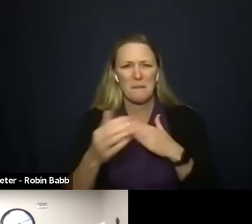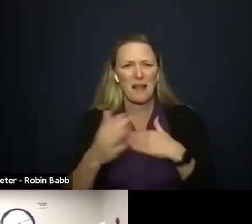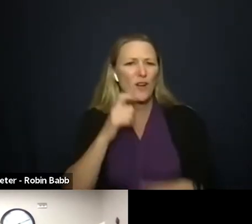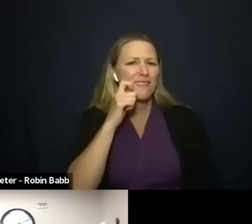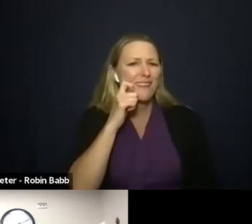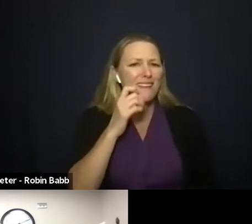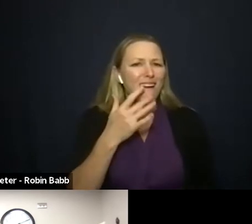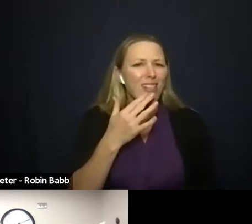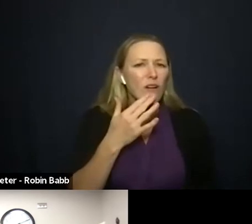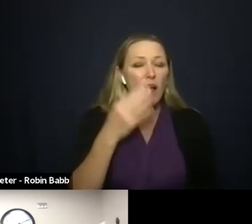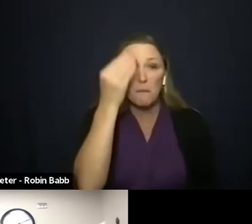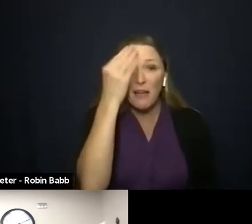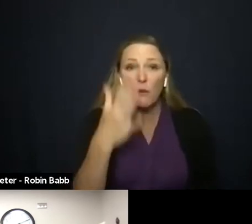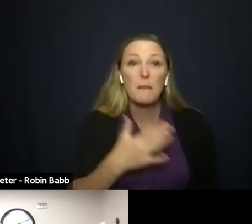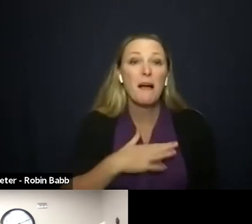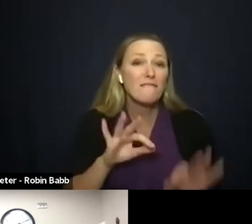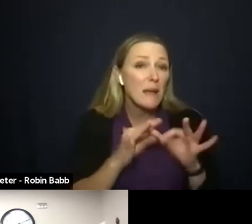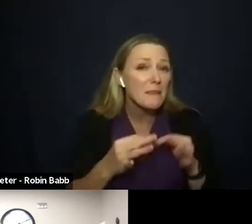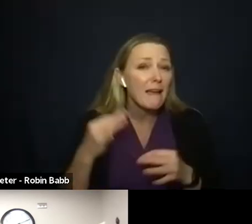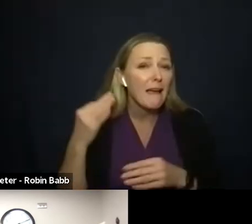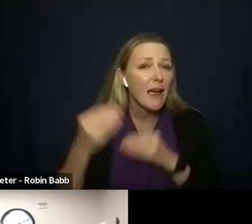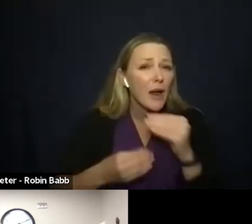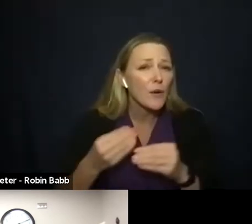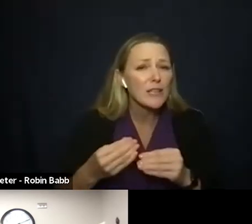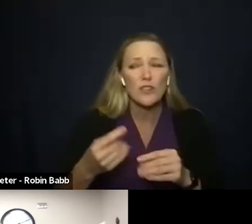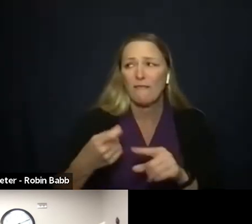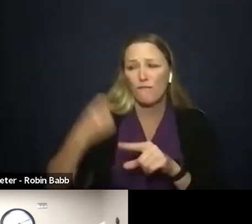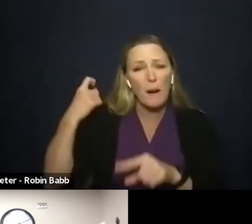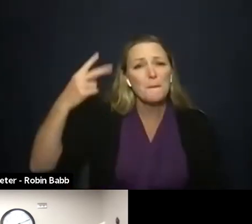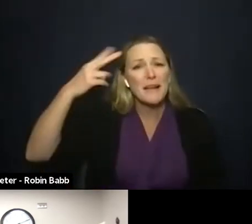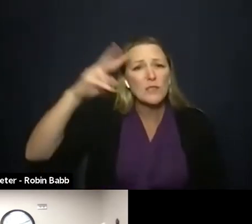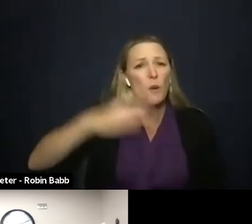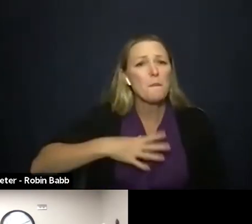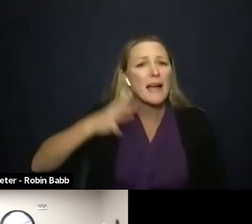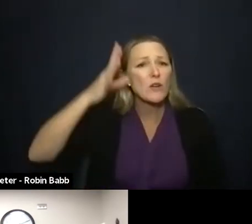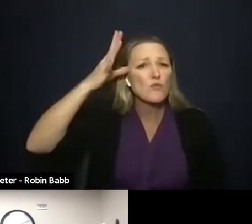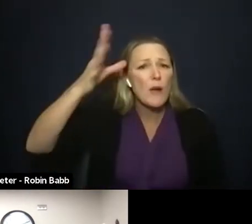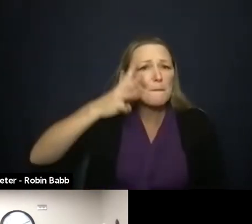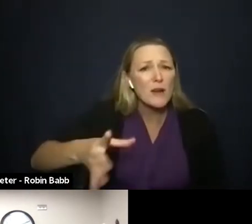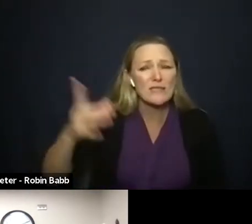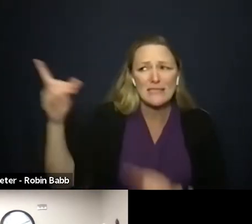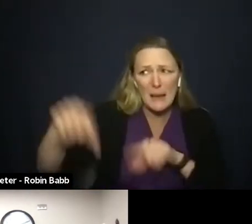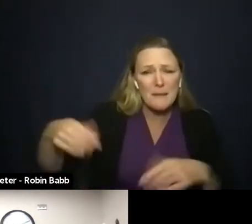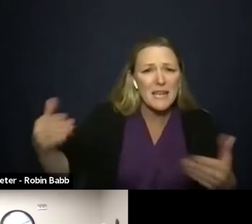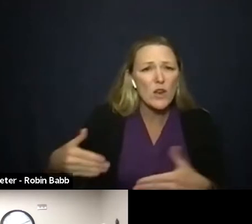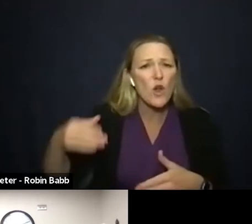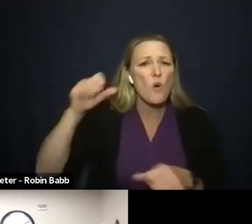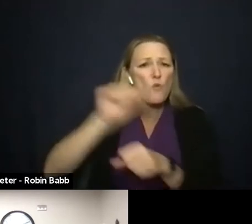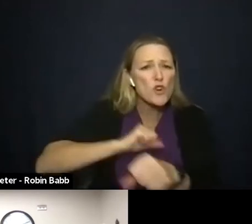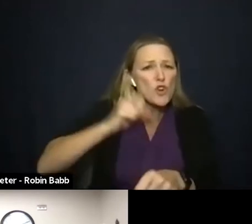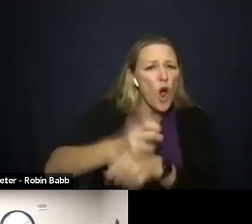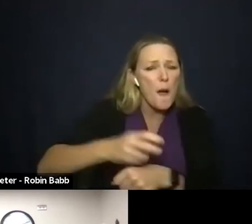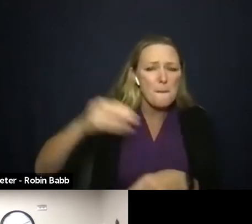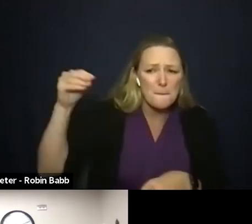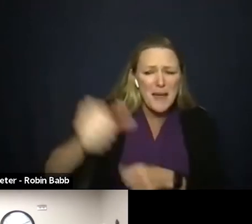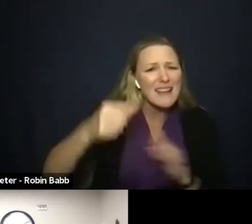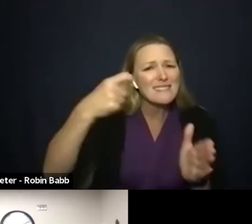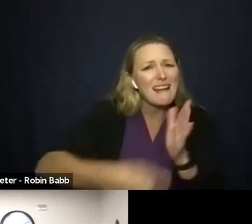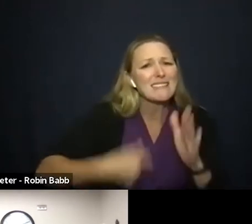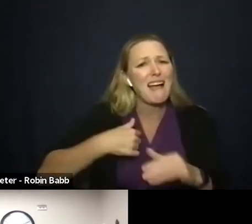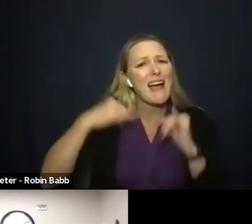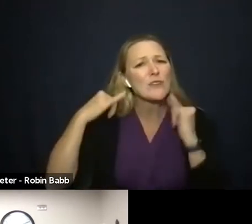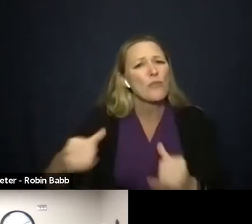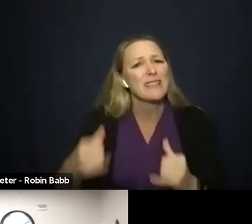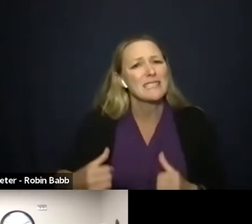way my family heritage it comes from mexico and my grandparents came here worked hard and paid their taxes and i do the